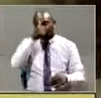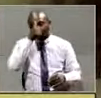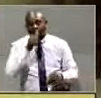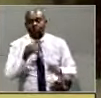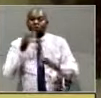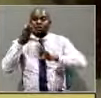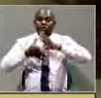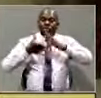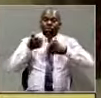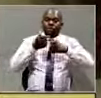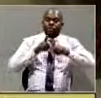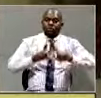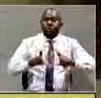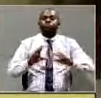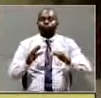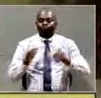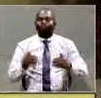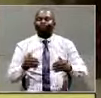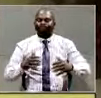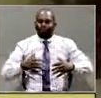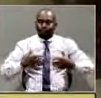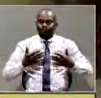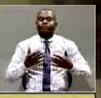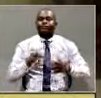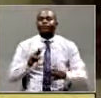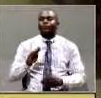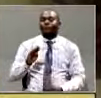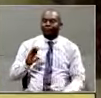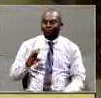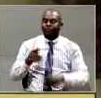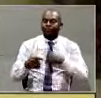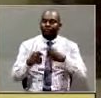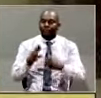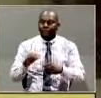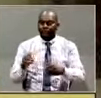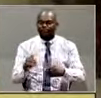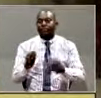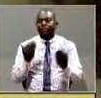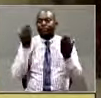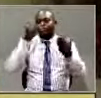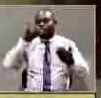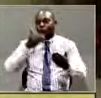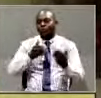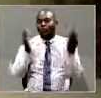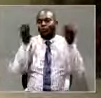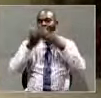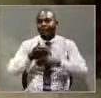there on sign language, it has been a pleasure. UBC continues after this. For now, it's a good night.